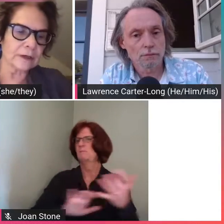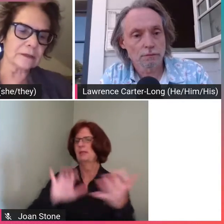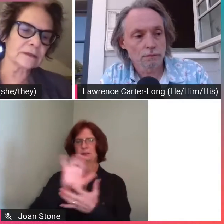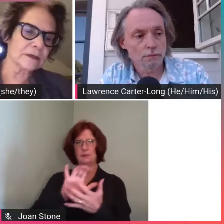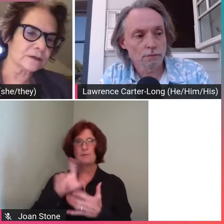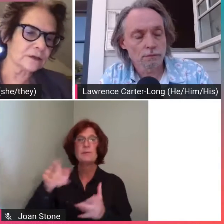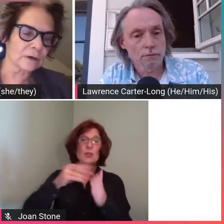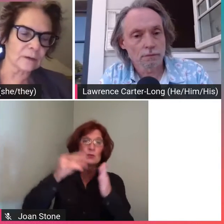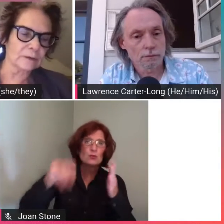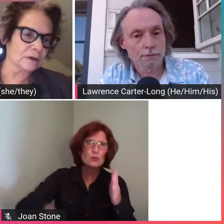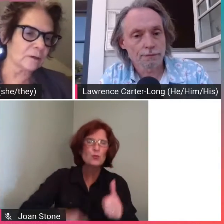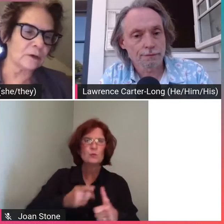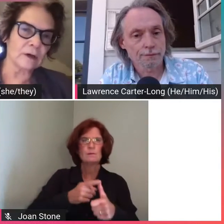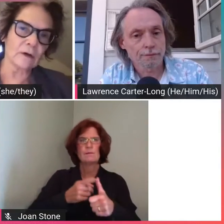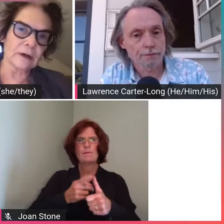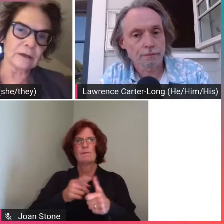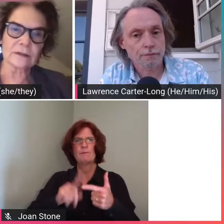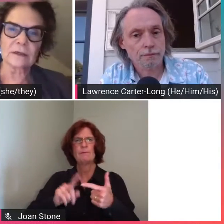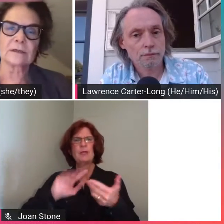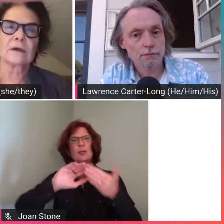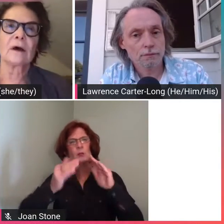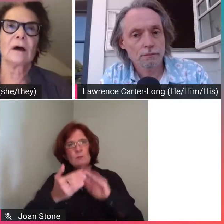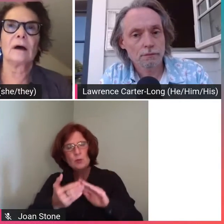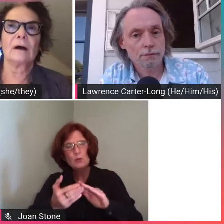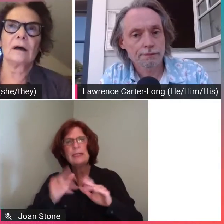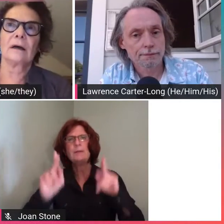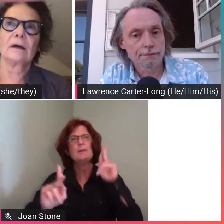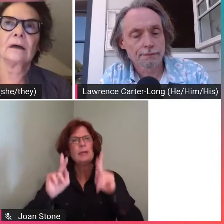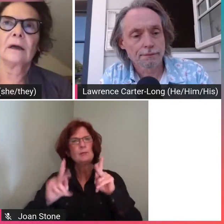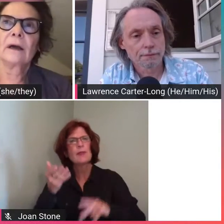student audiences, there were community audiences.